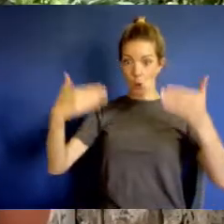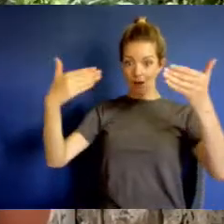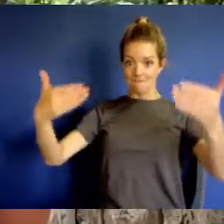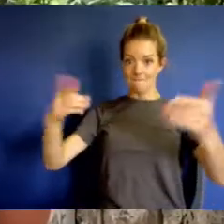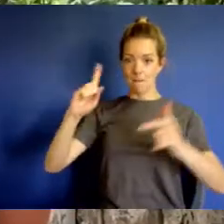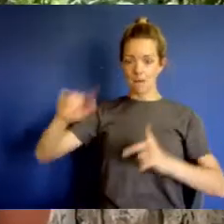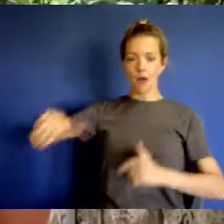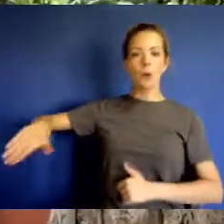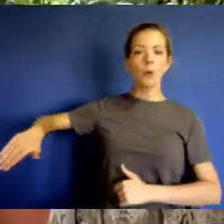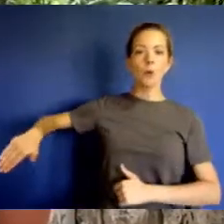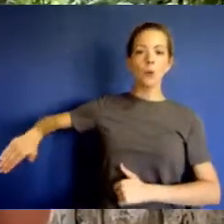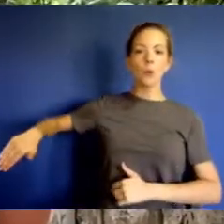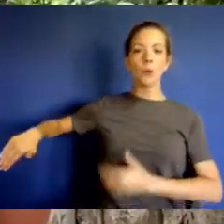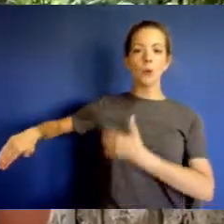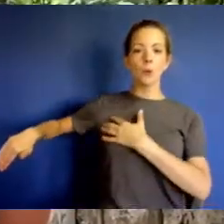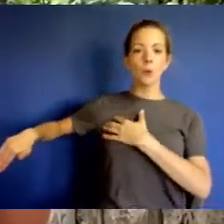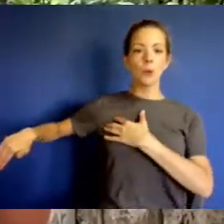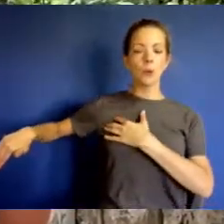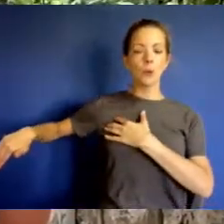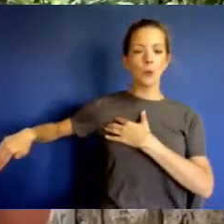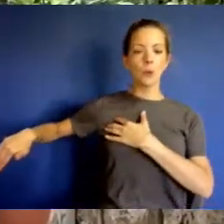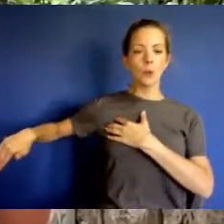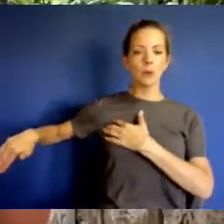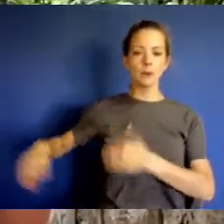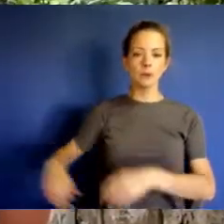as you lift up